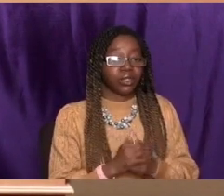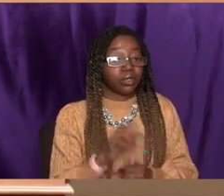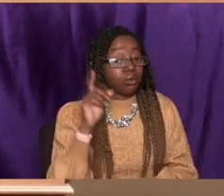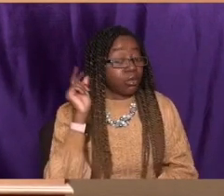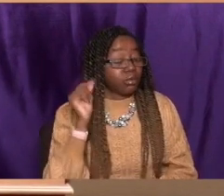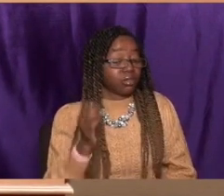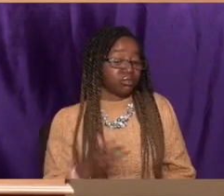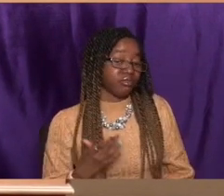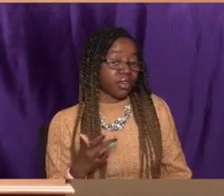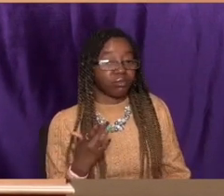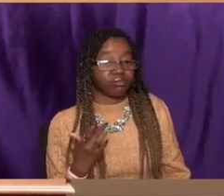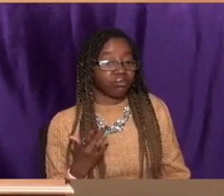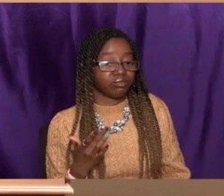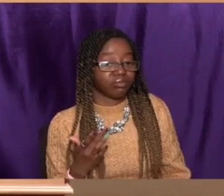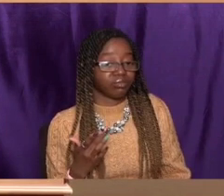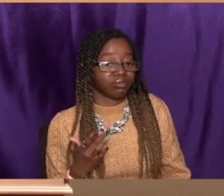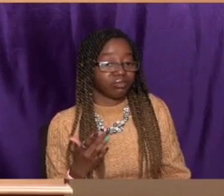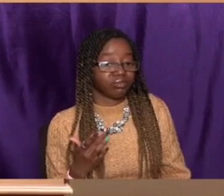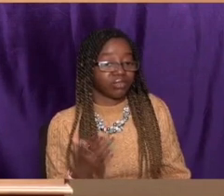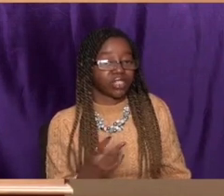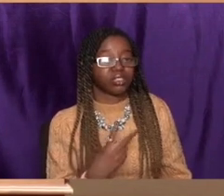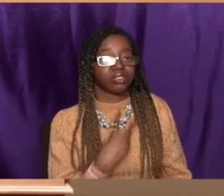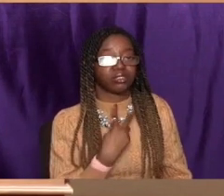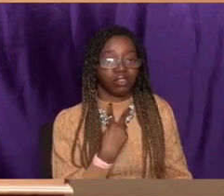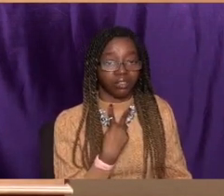Moses felt handicapped.